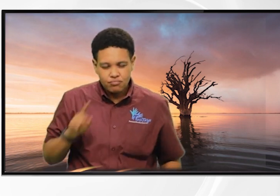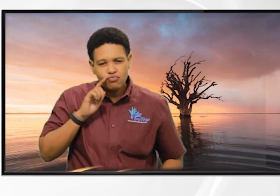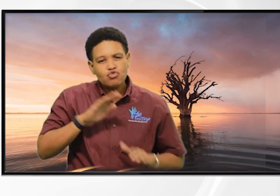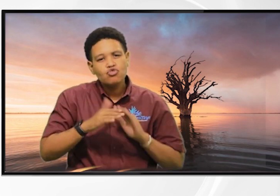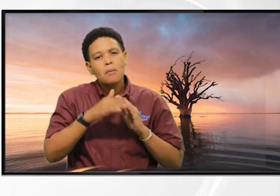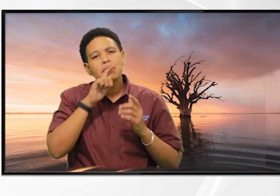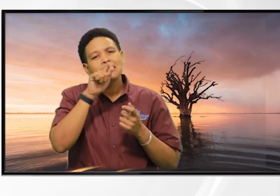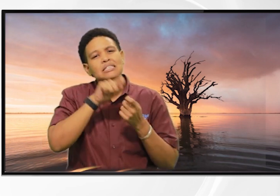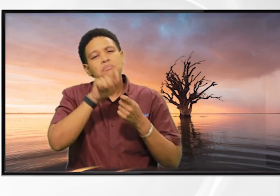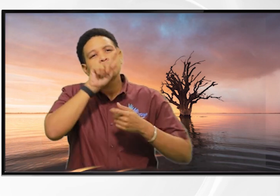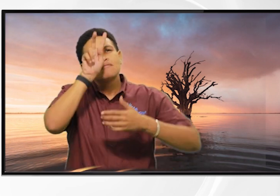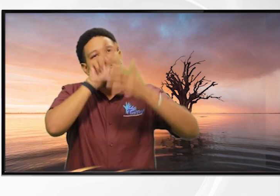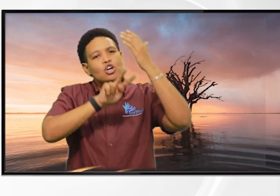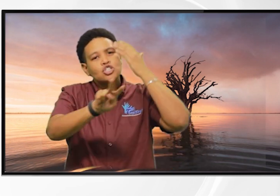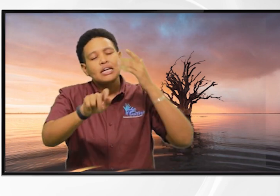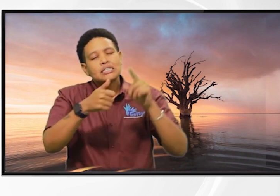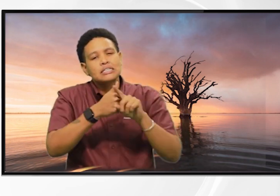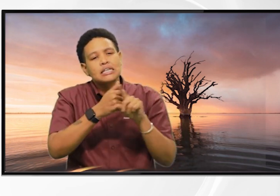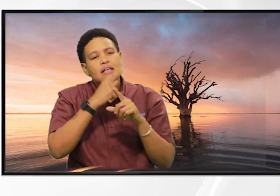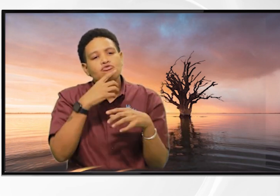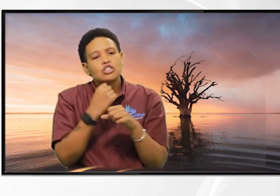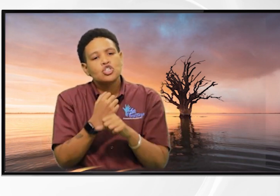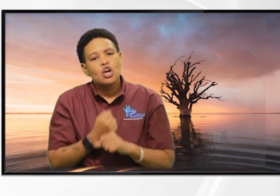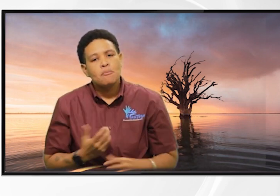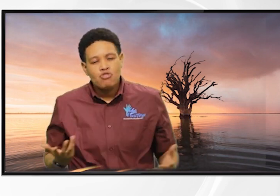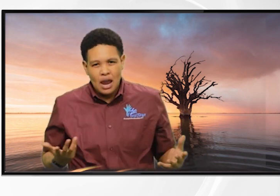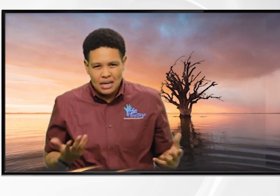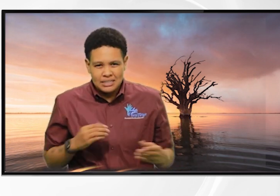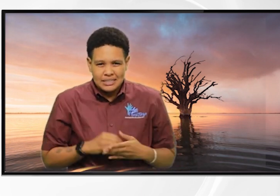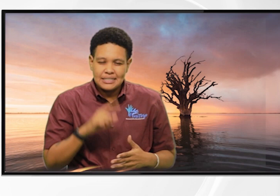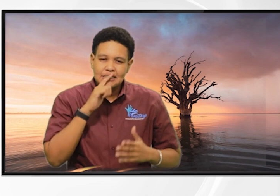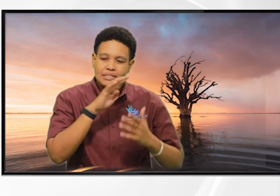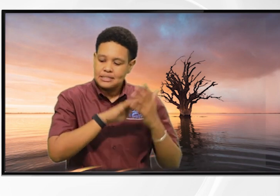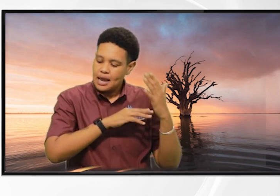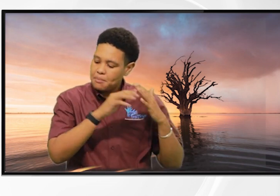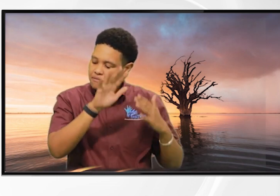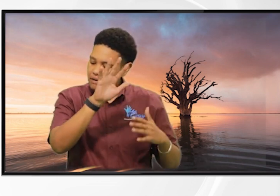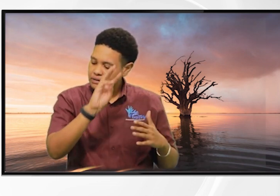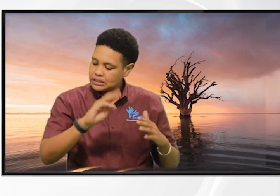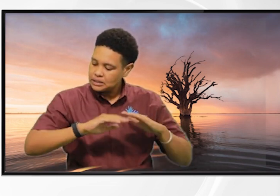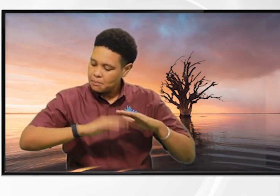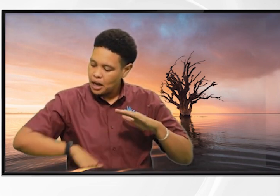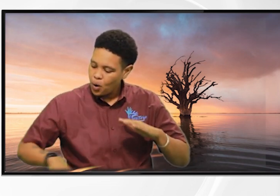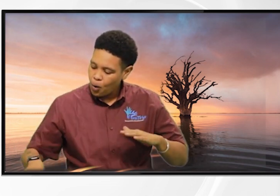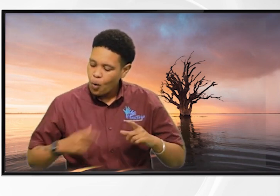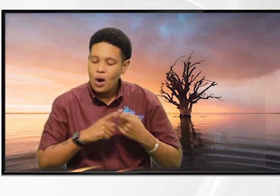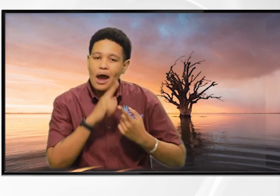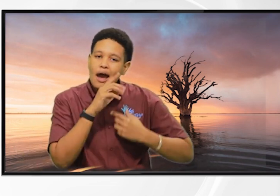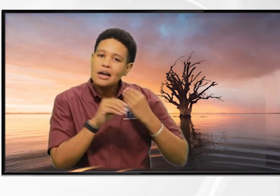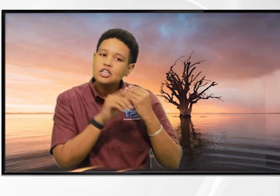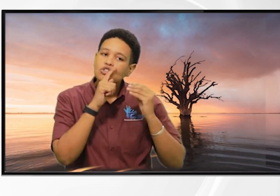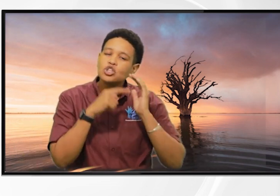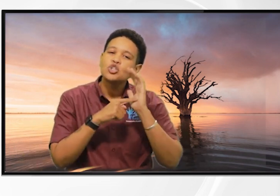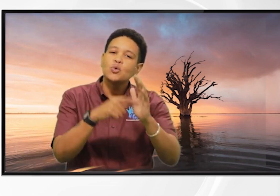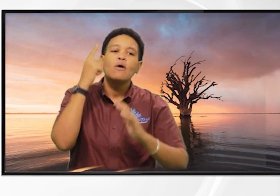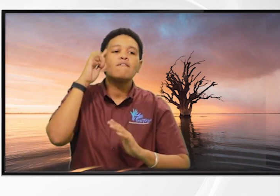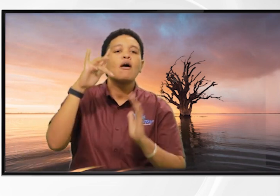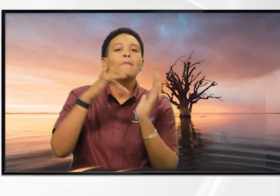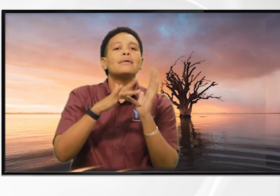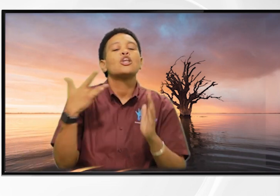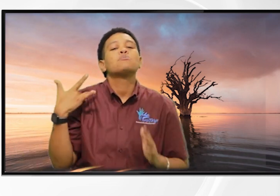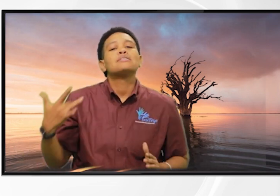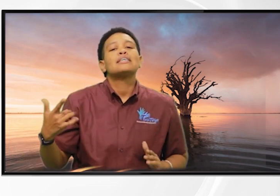Jamaica-specific projections are summarized in Table 56 below and shown for medium